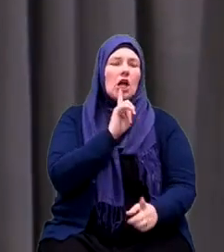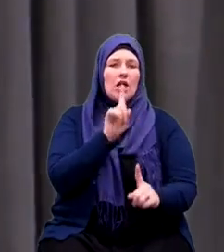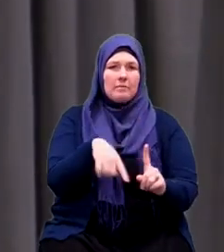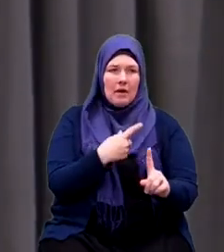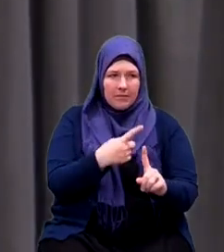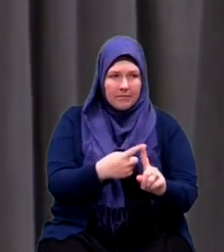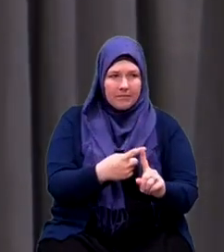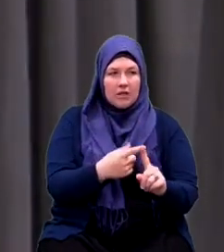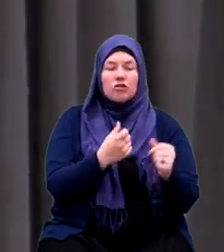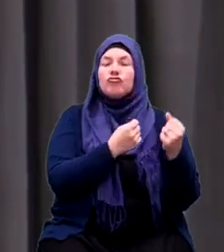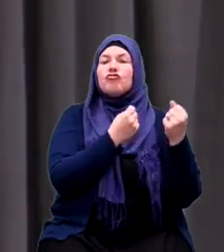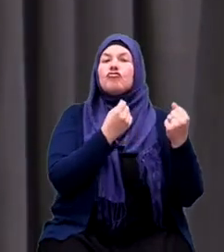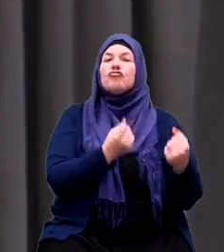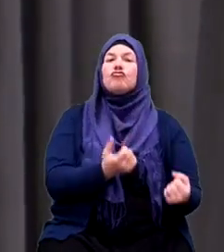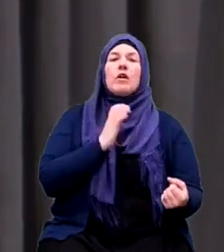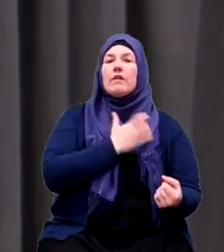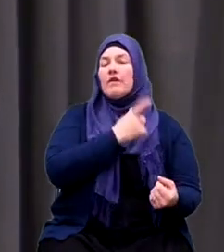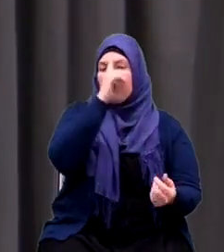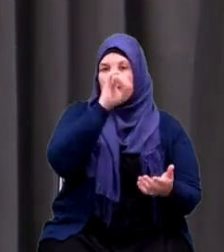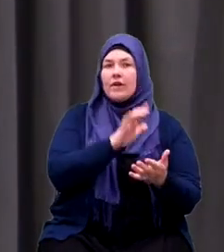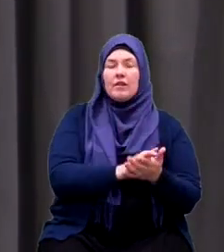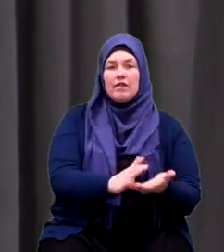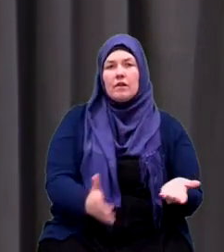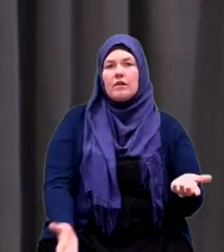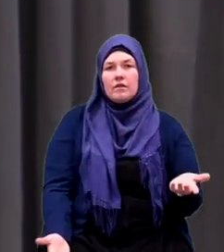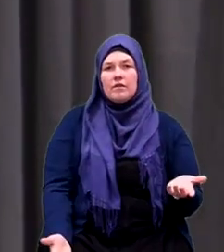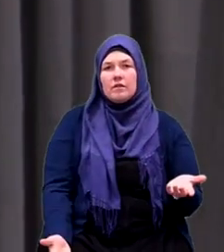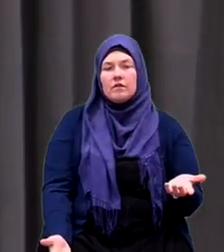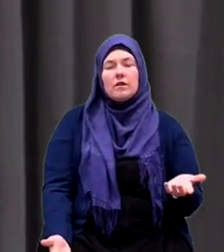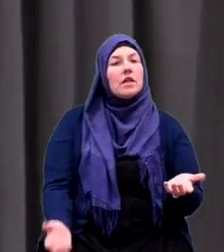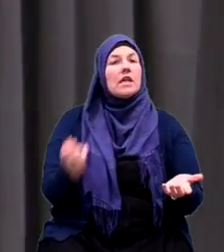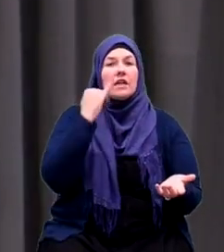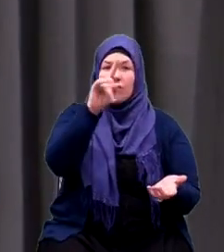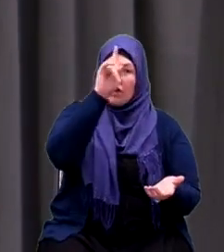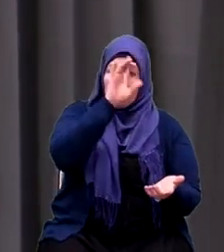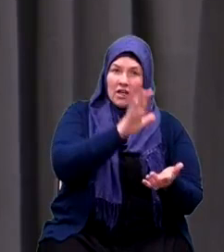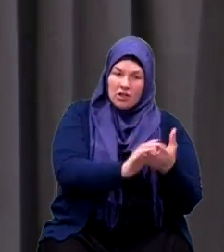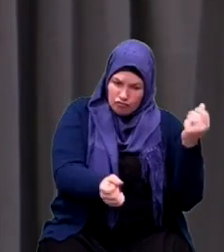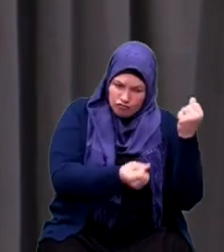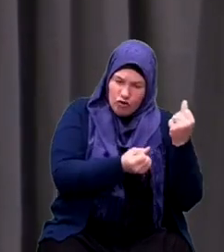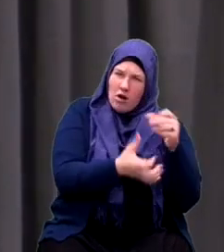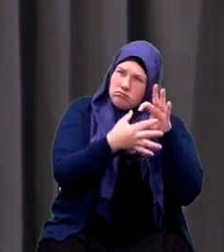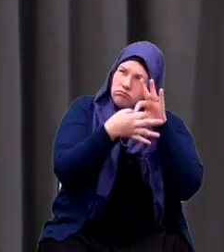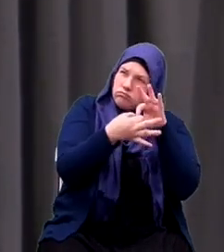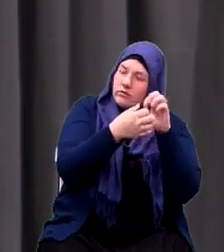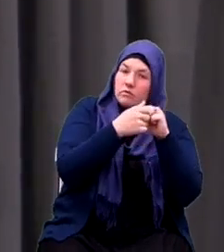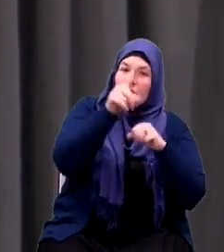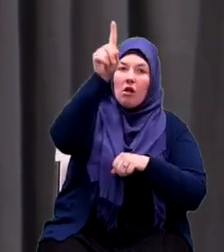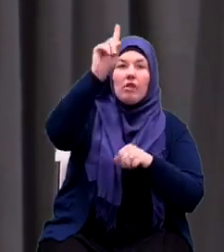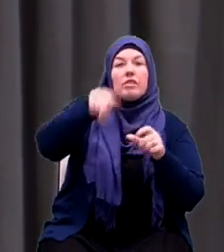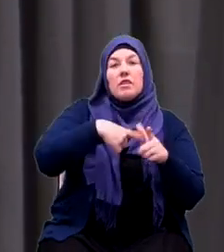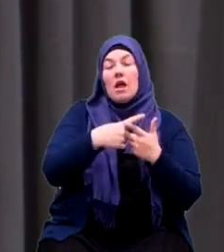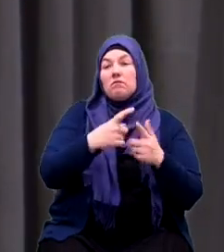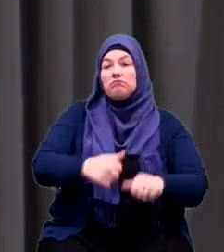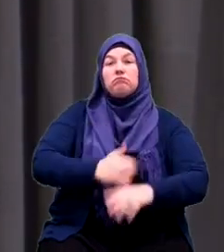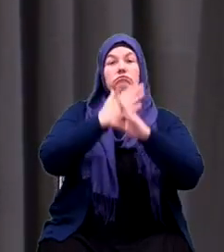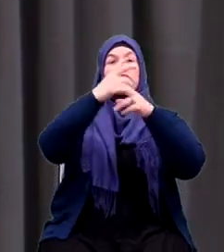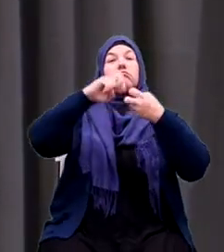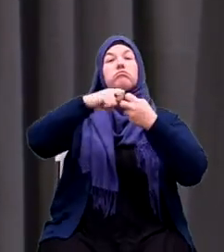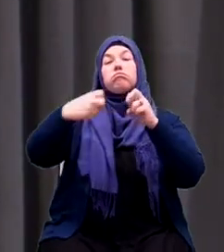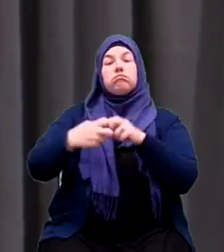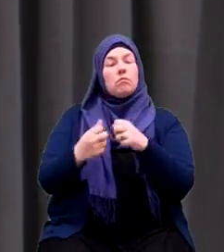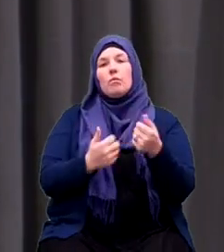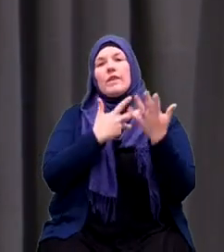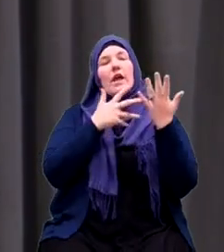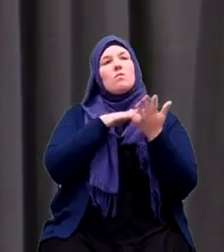about? It is the strength of our faith. If your faith is strong, you can face trouble without